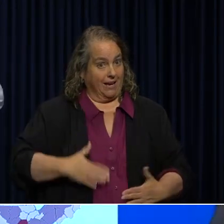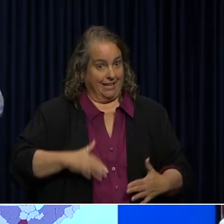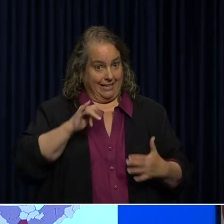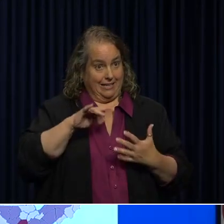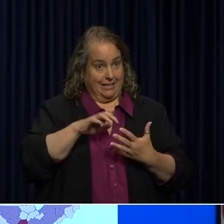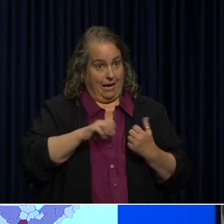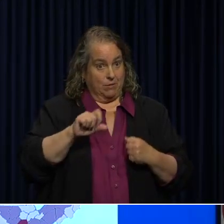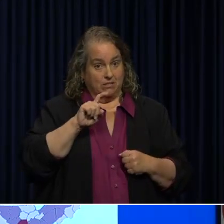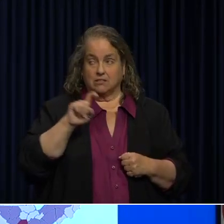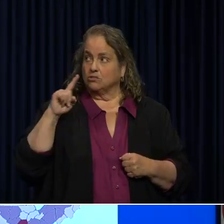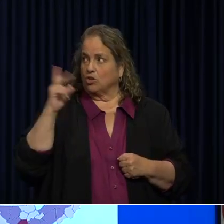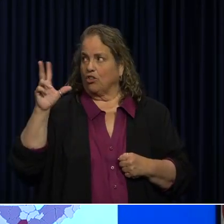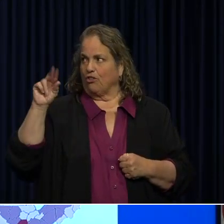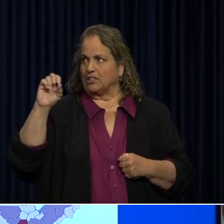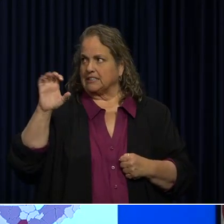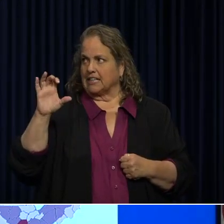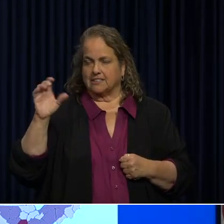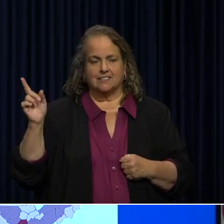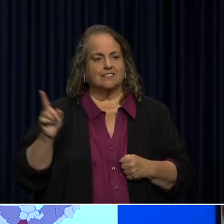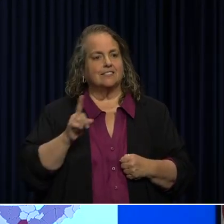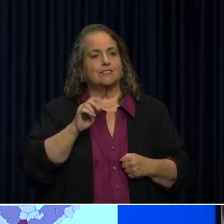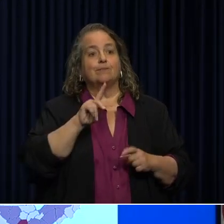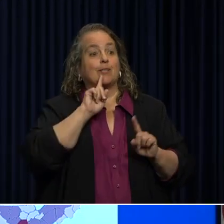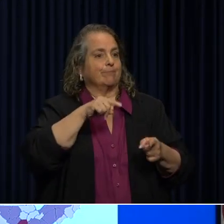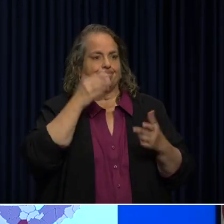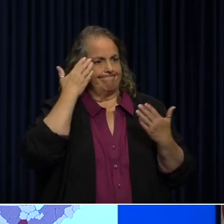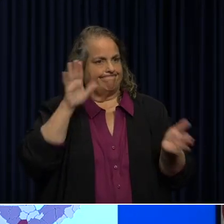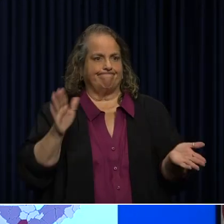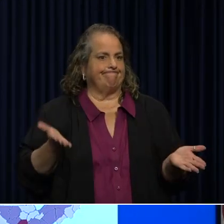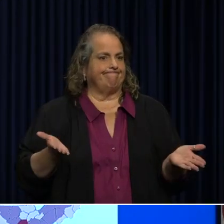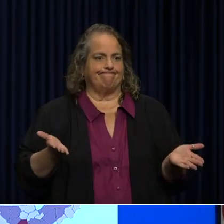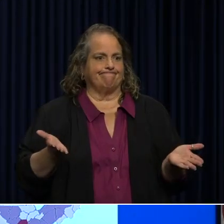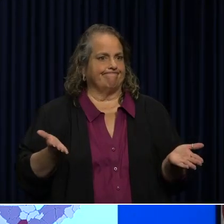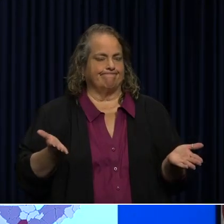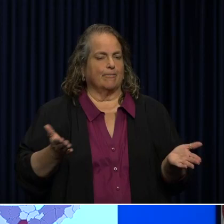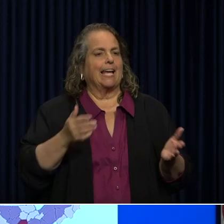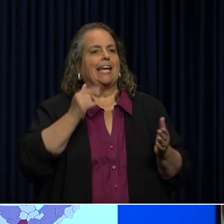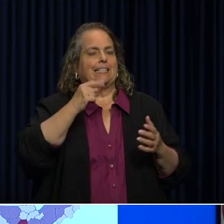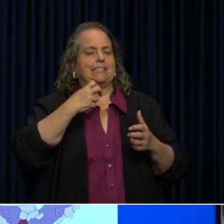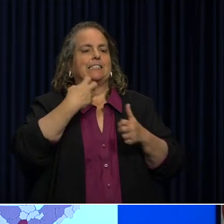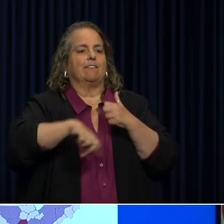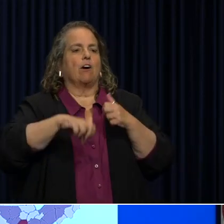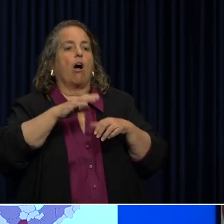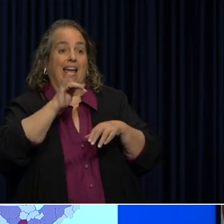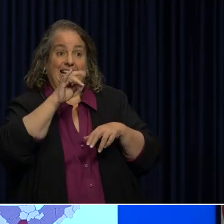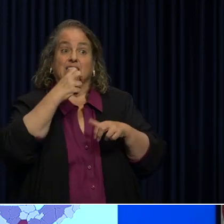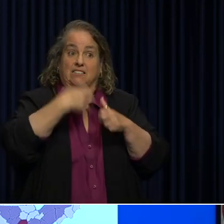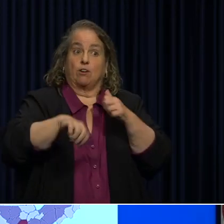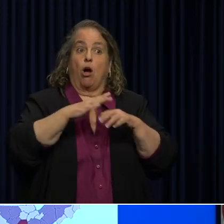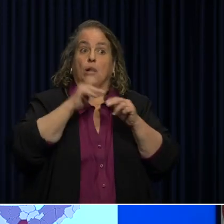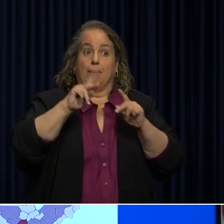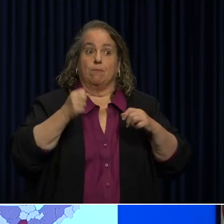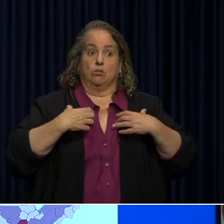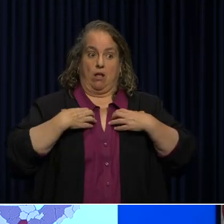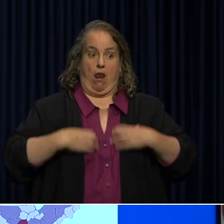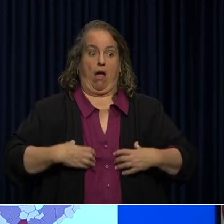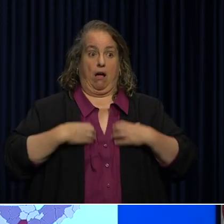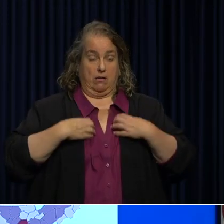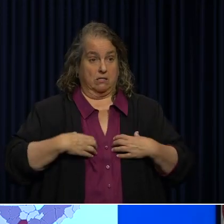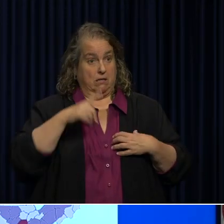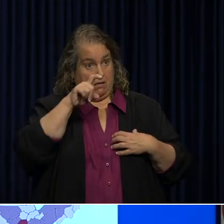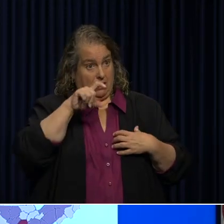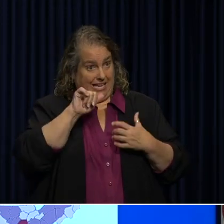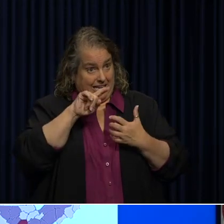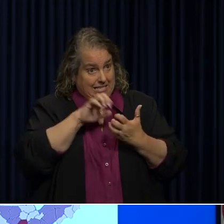In 30 seconds. Yeah, so the answer is we don't know. So this is obviously difficult on people's lungs, and the concern would be if there be damage there. It's